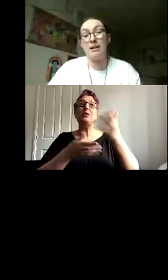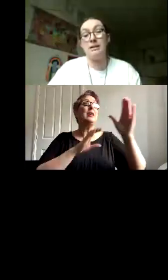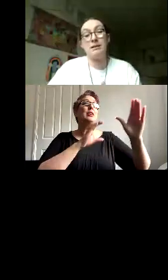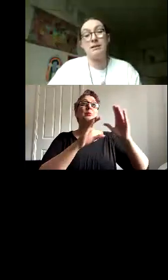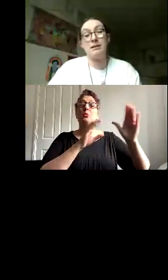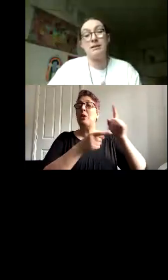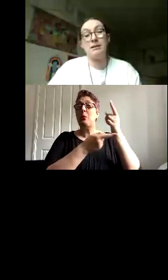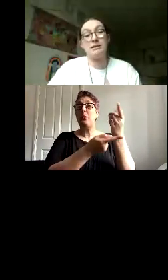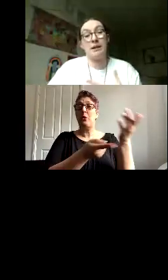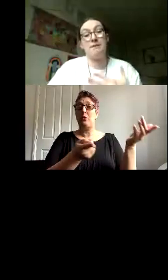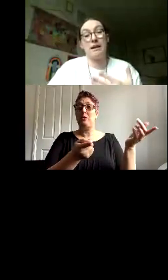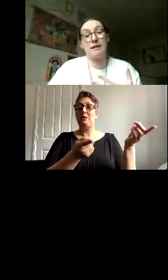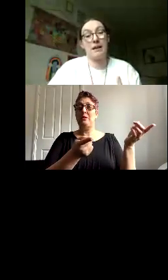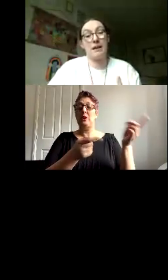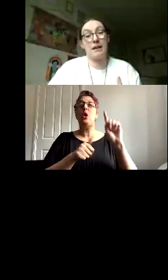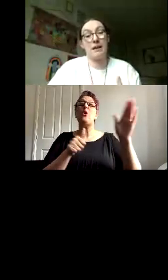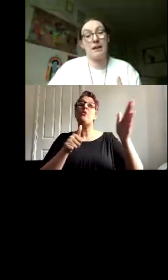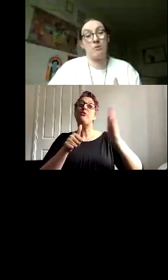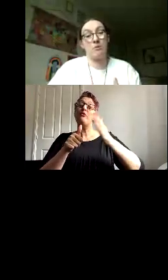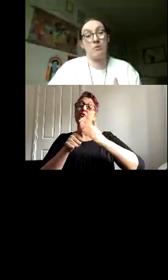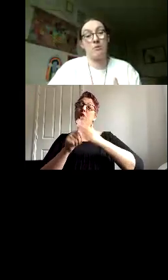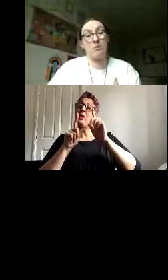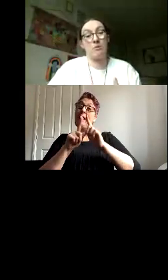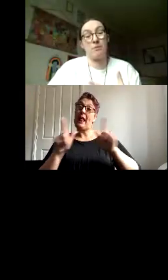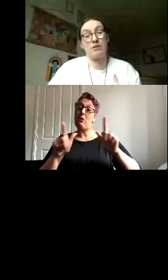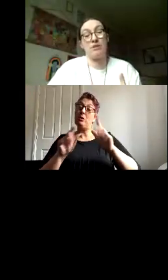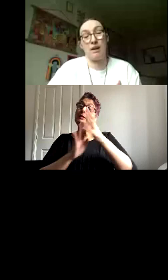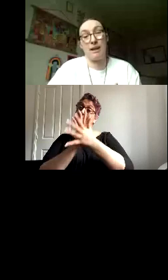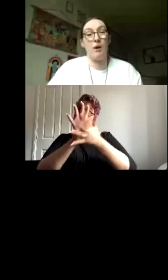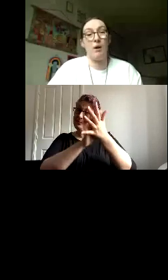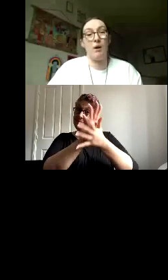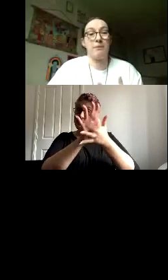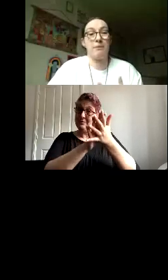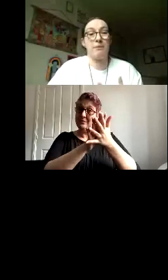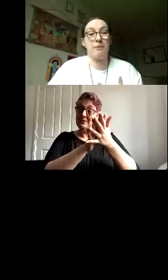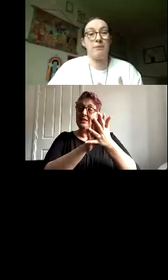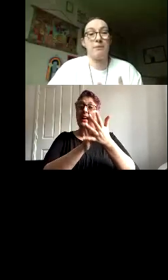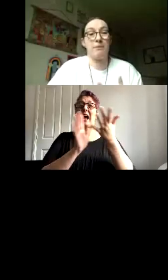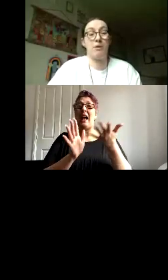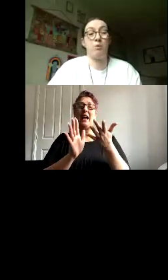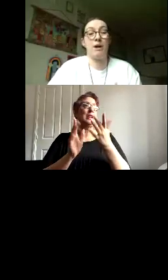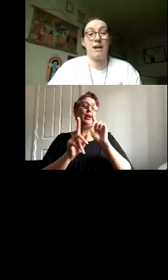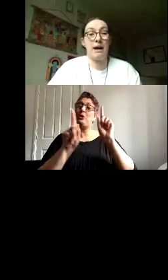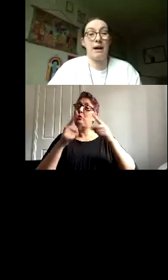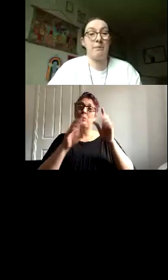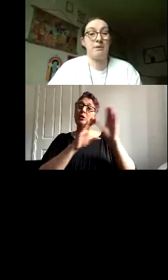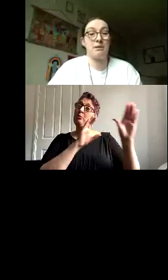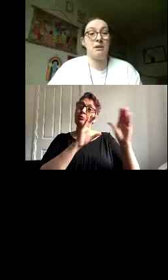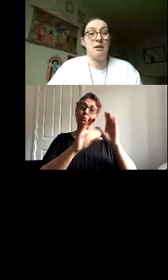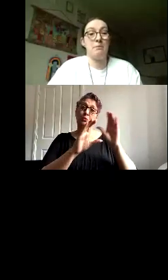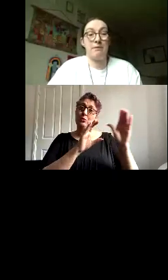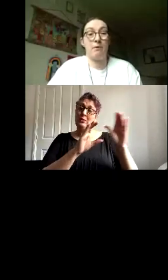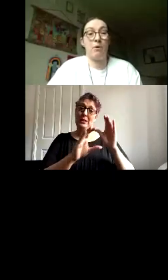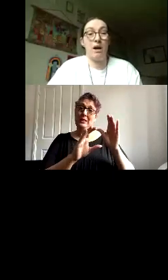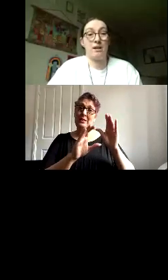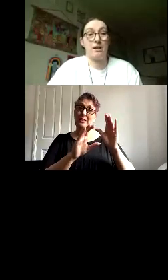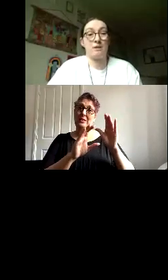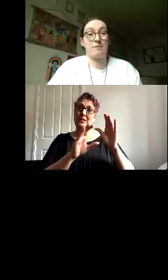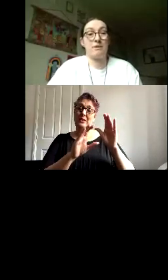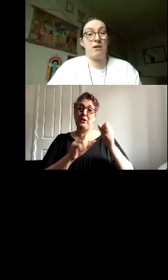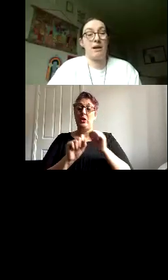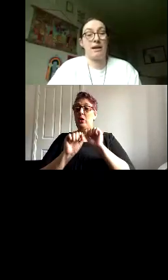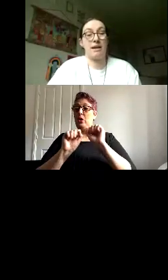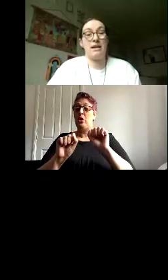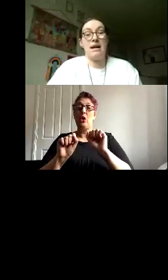her. Her first language was British Sign Language, and they were unable to communicate with her what had happened before her